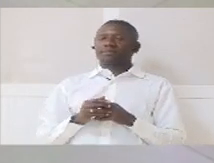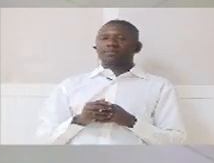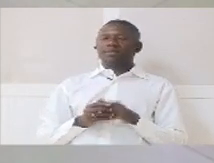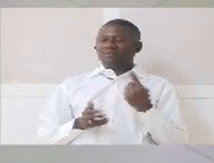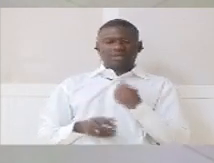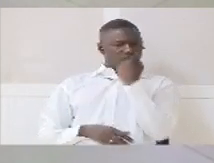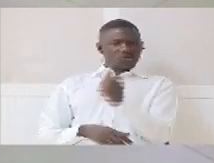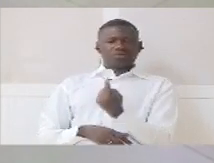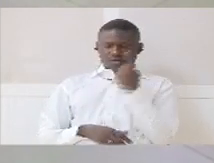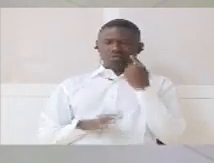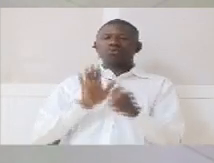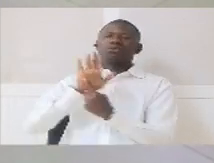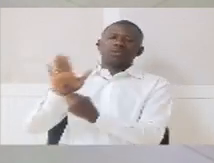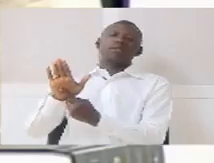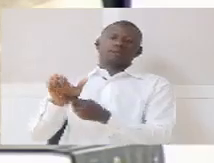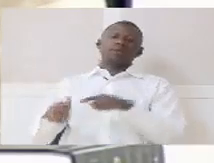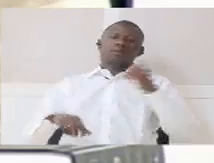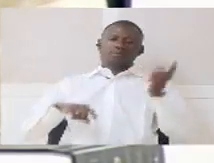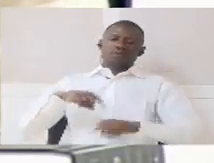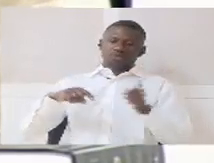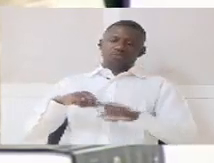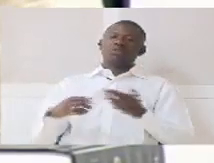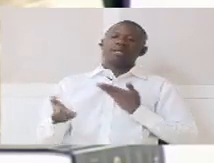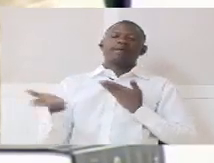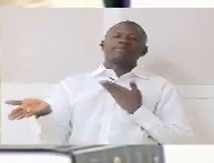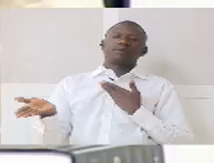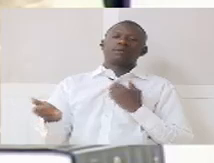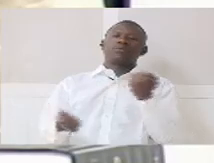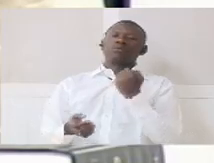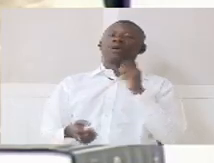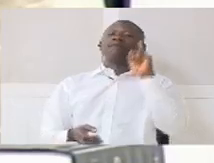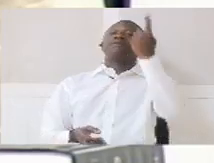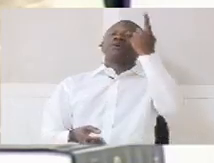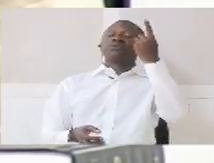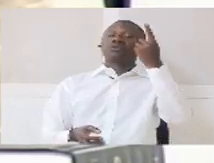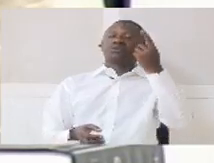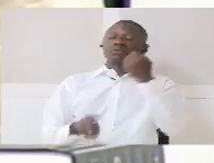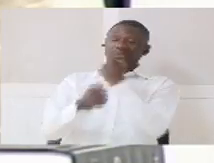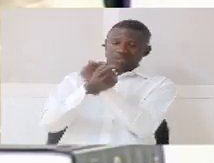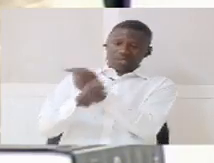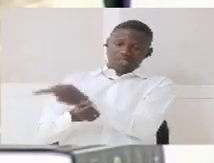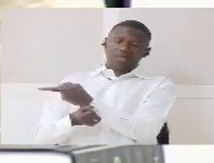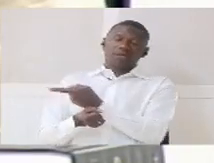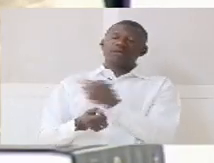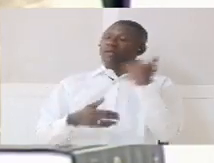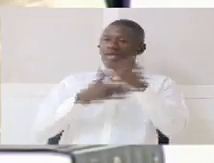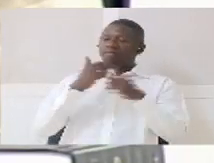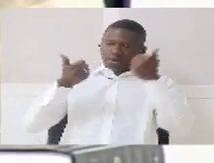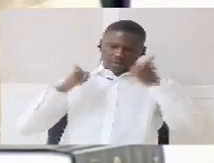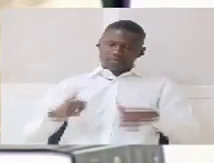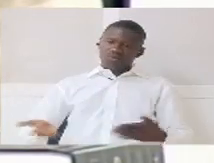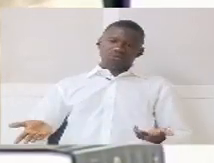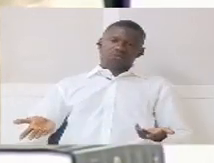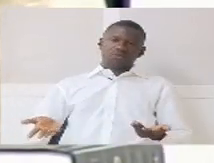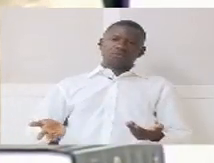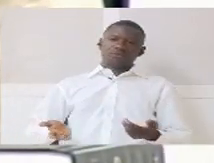that alone shows that he was being punished. Yes, because I don't follow woman. Because his initial detention that never took place. So what's he